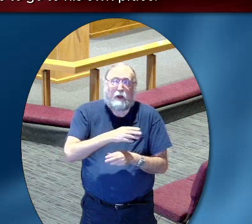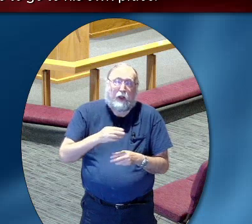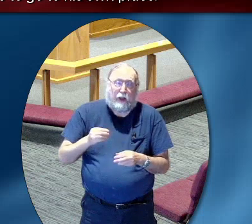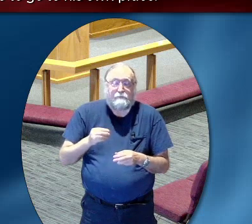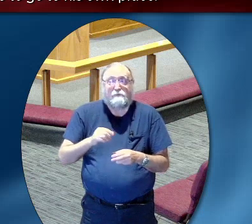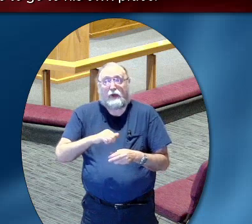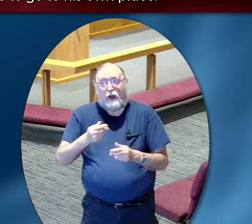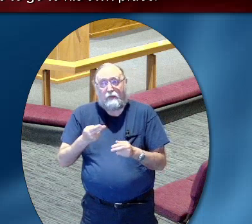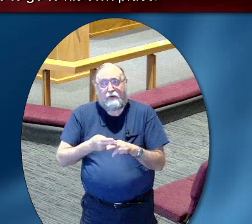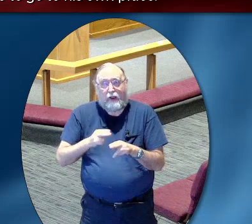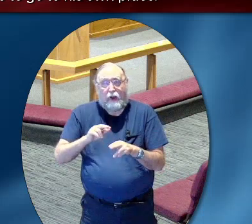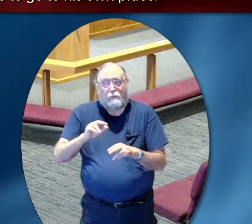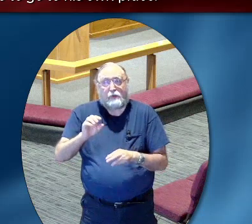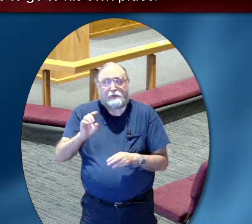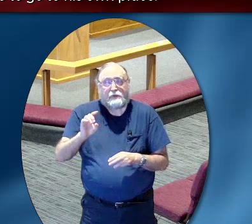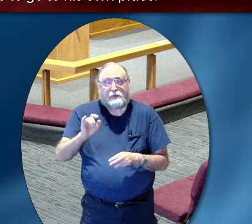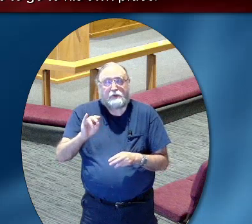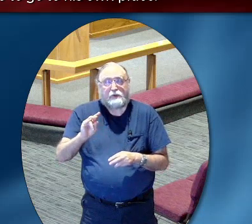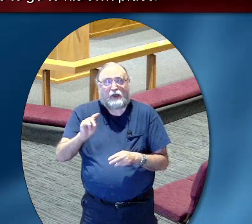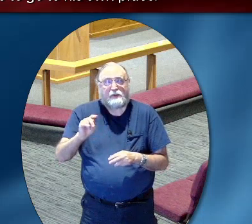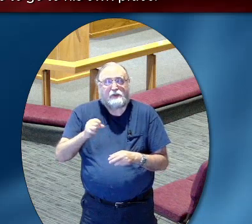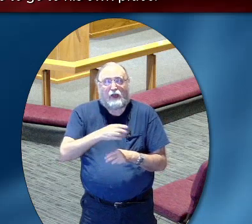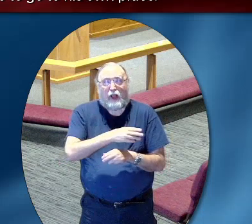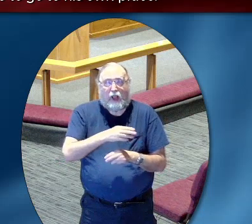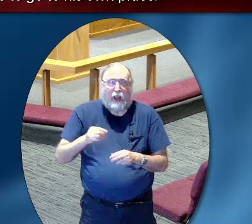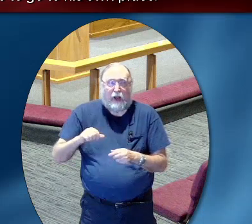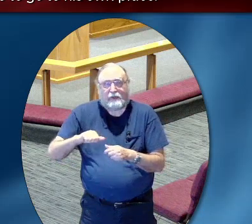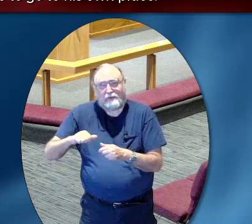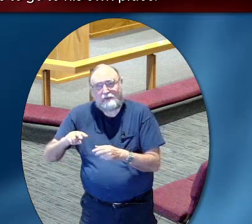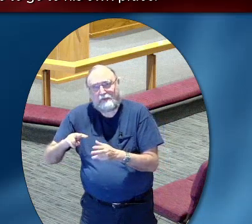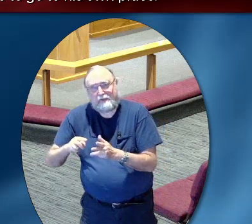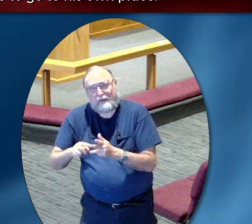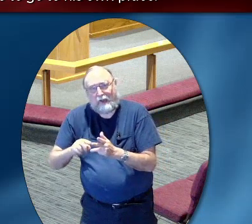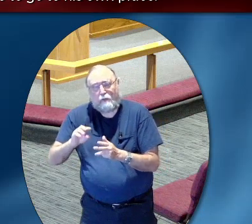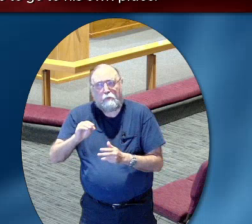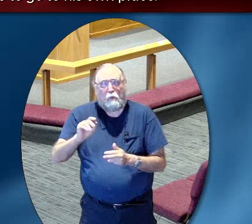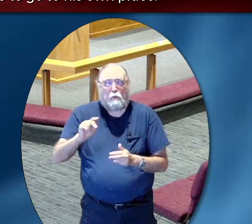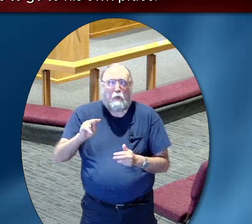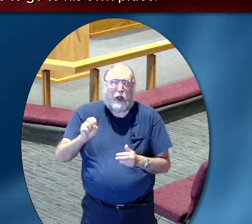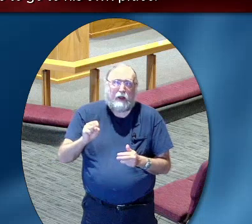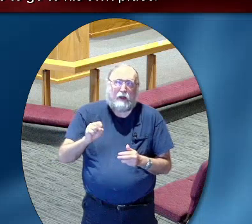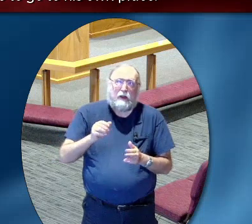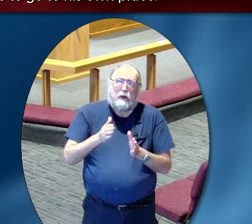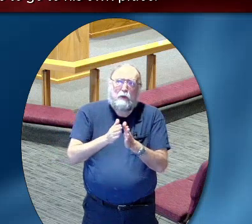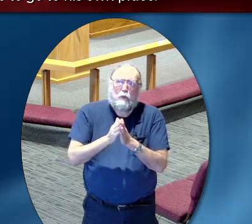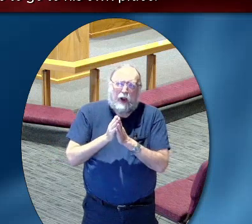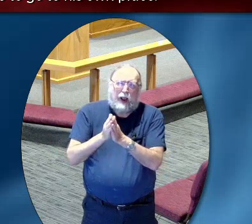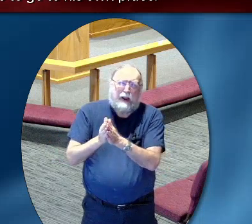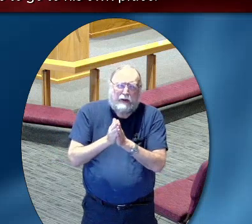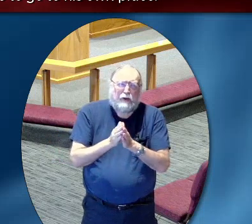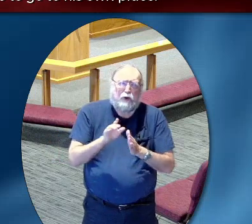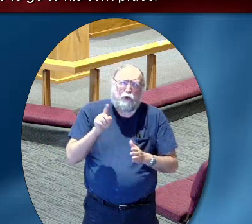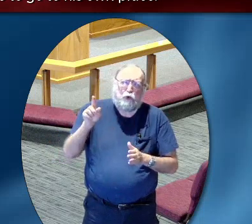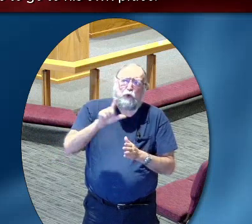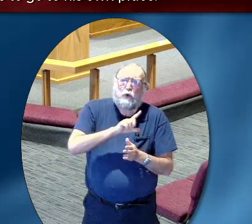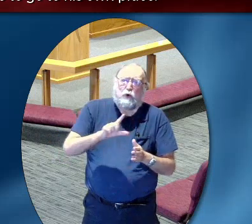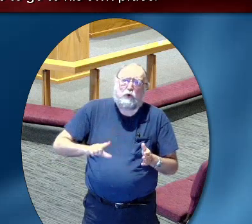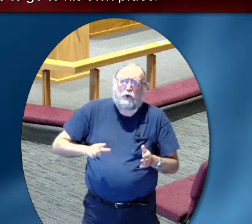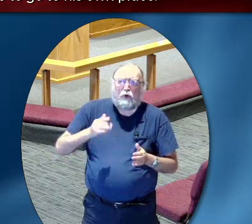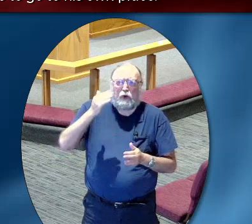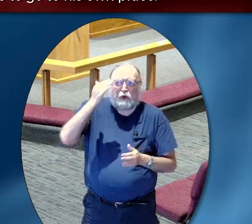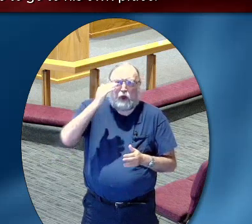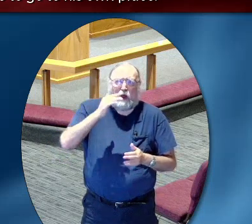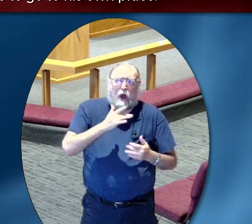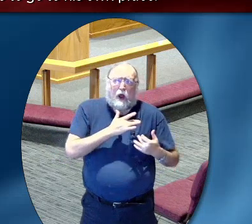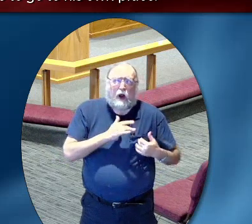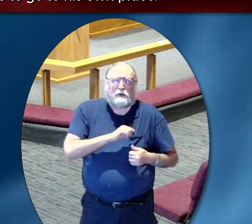called Justus, and Matthias. And they prayed and said, you, Lord, who know